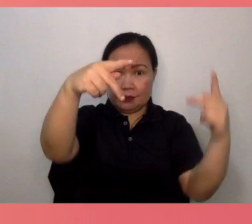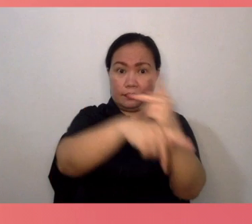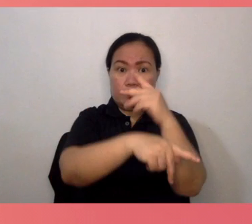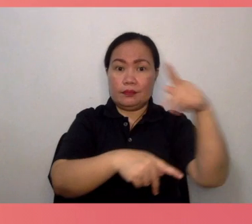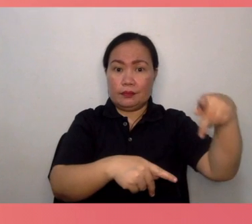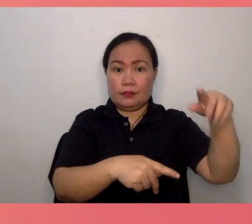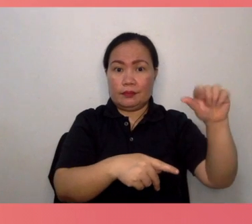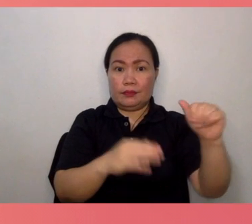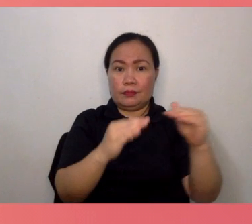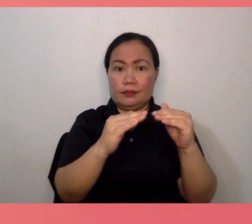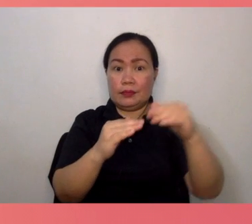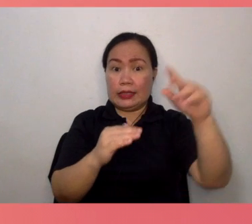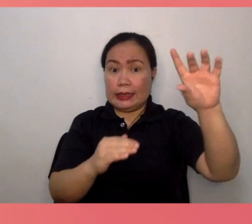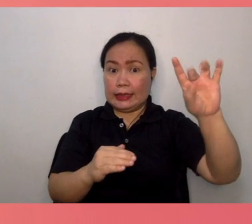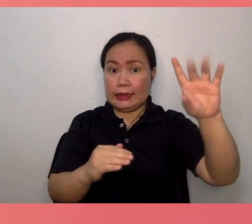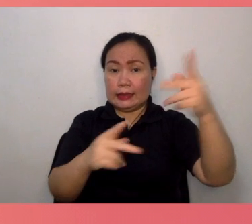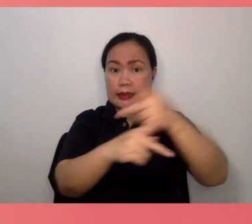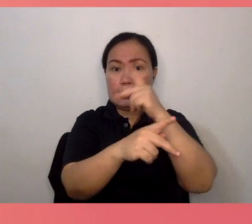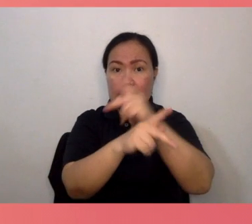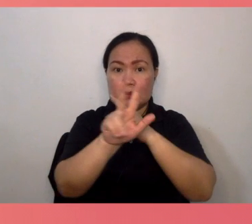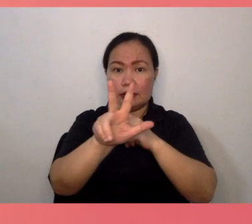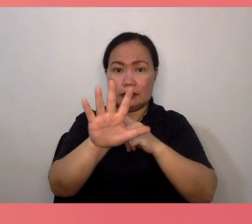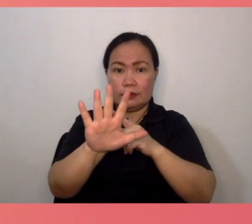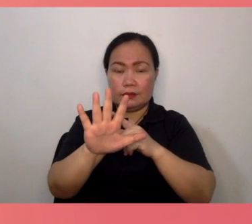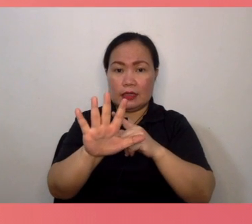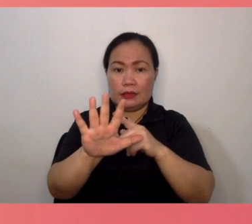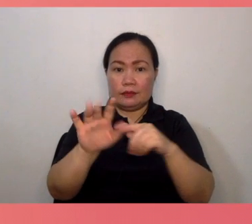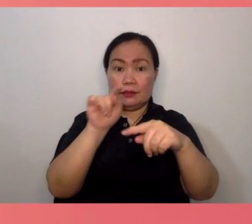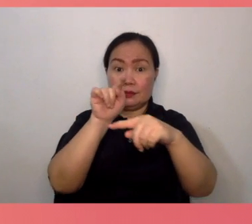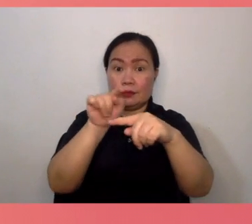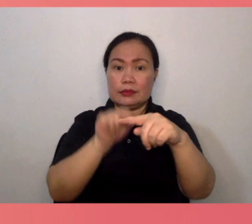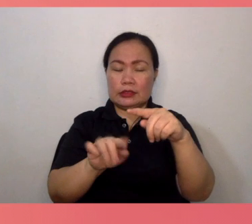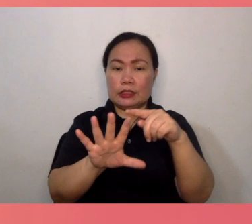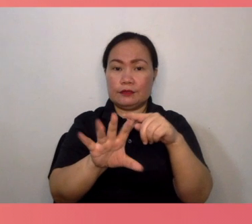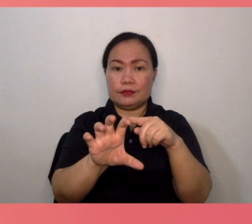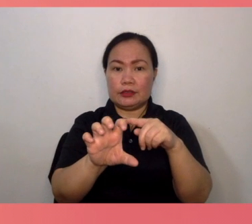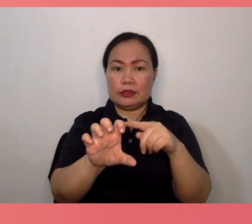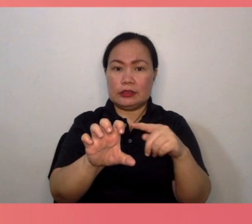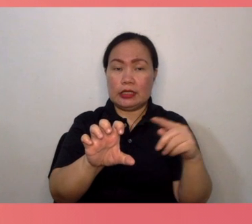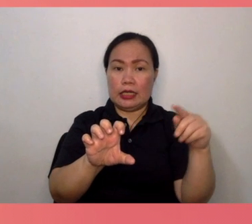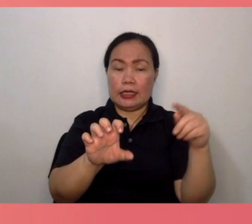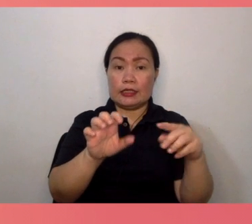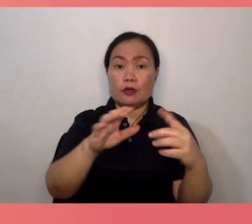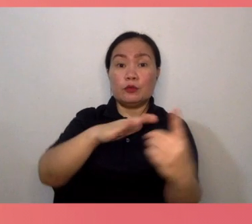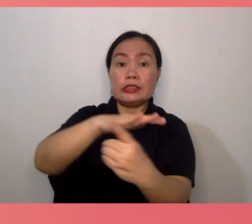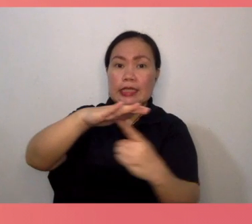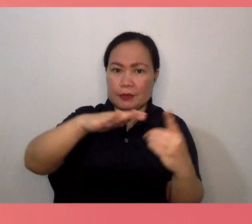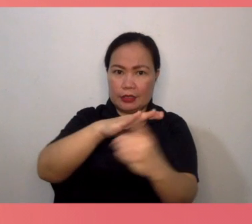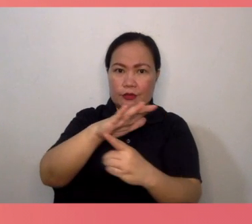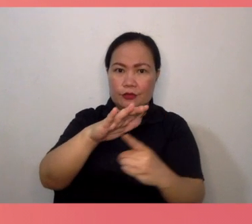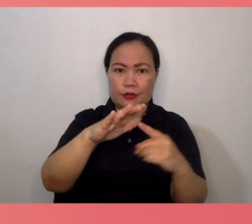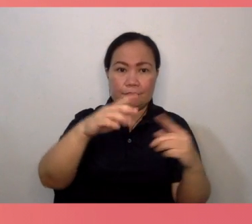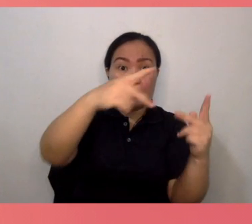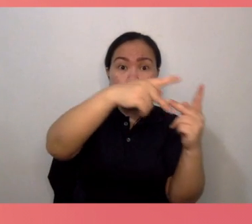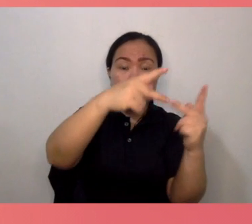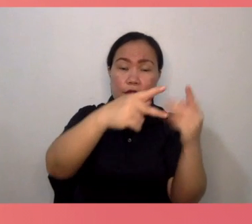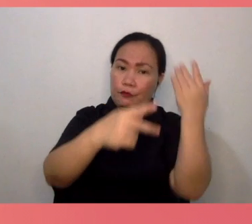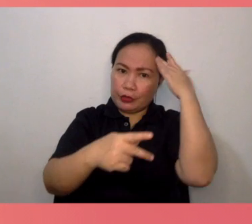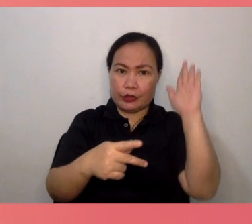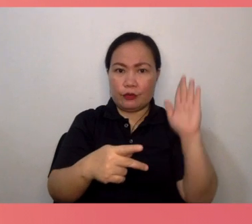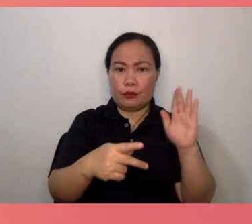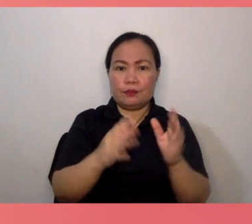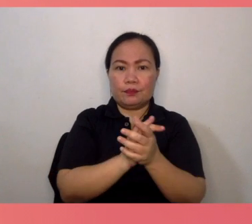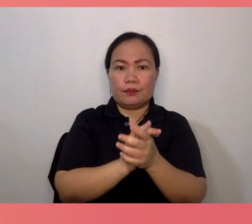have 18 times 35 over 15. Is kung ano yung kapartner ng unknown, lalagay po lagi sa denominator. So, we